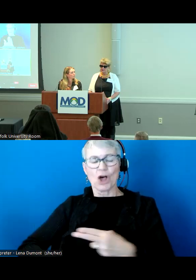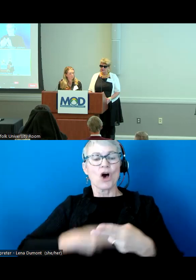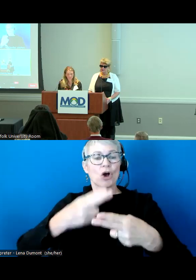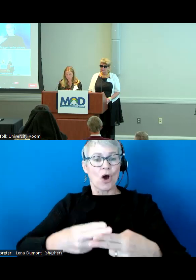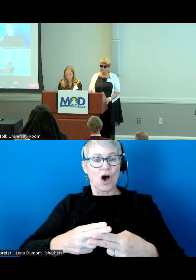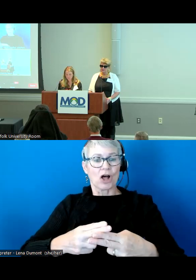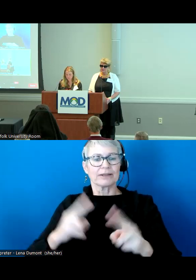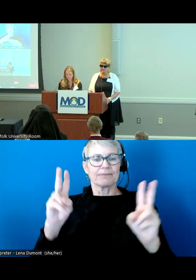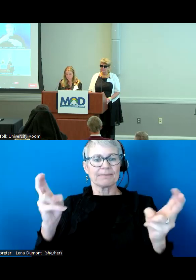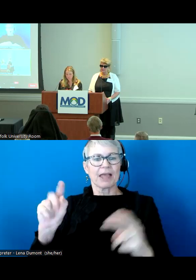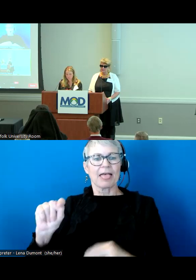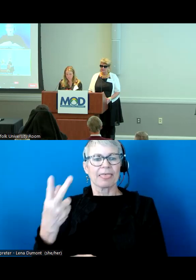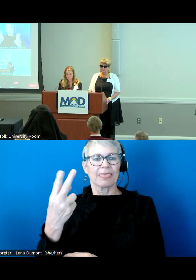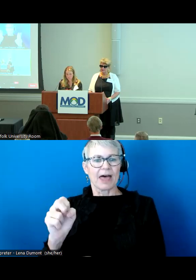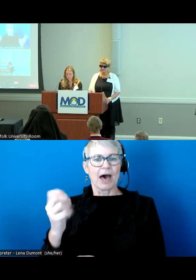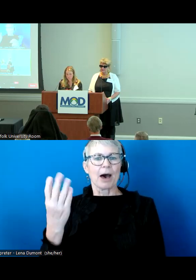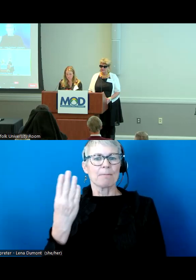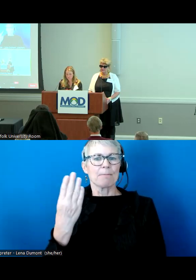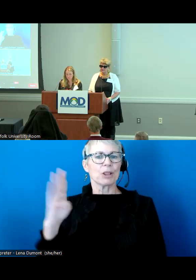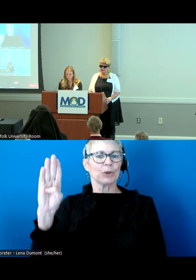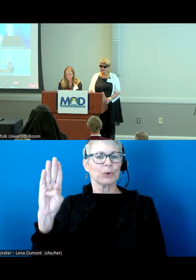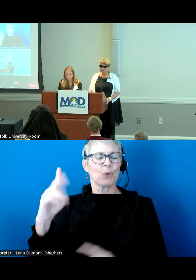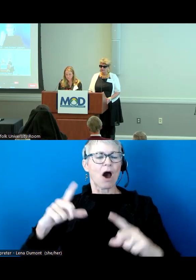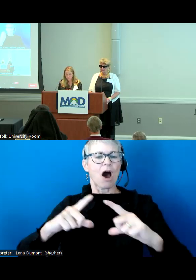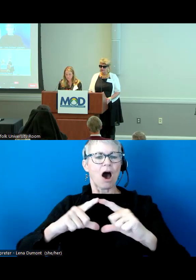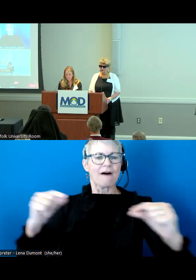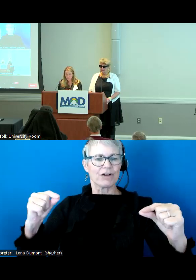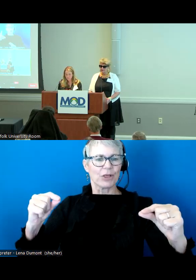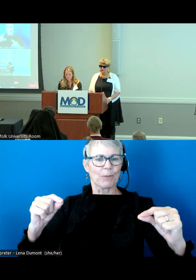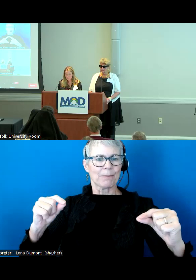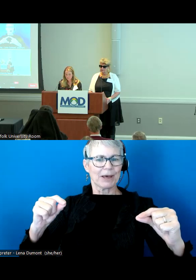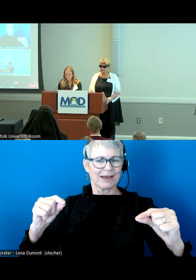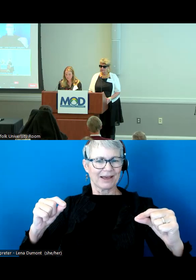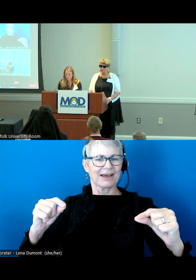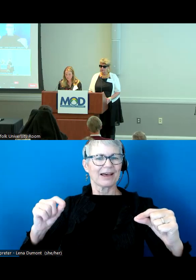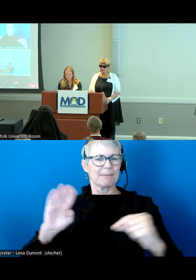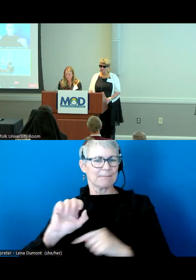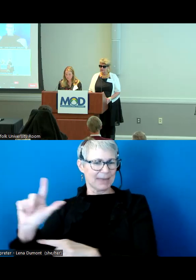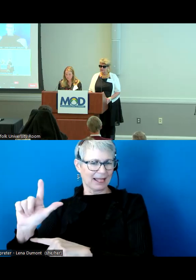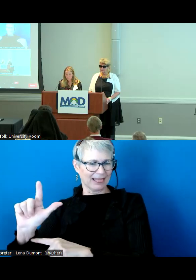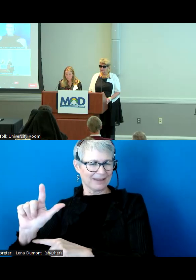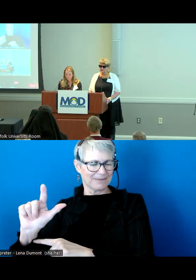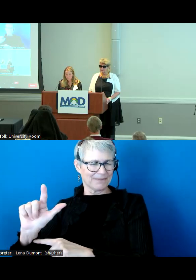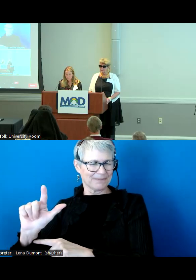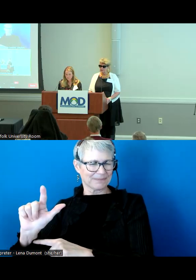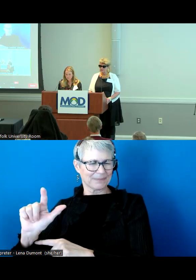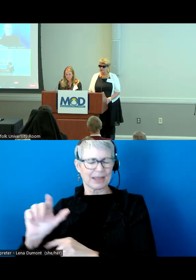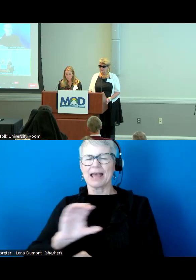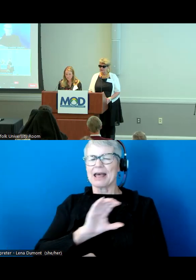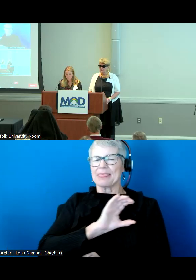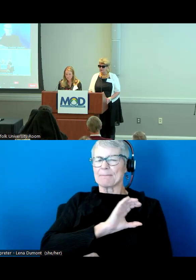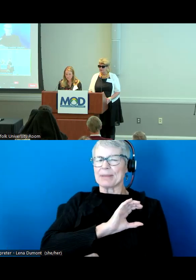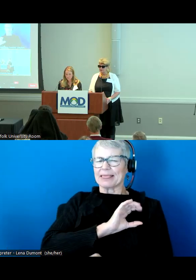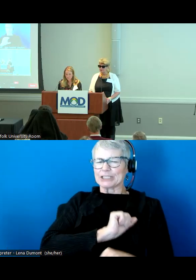the state police of Massachusetts are already working on this and passing out blue envelopes.